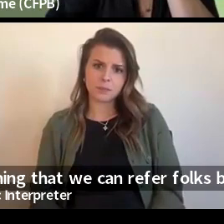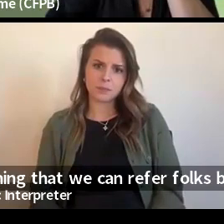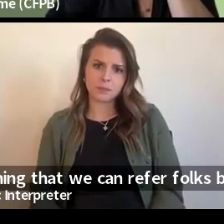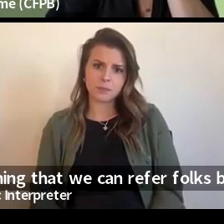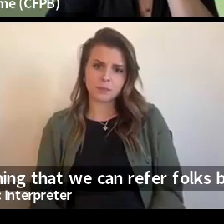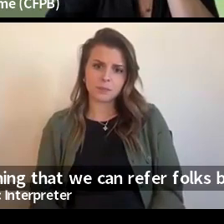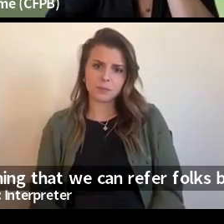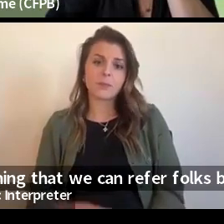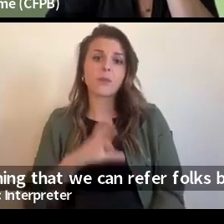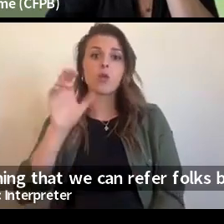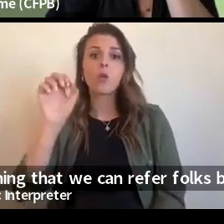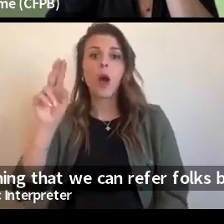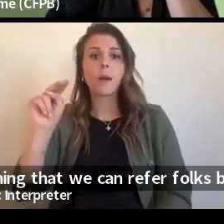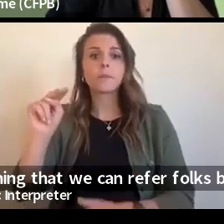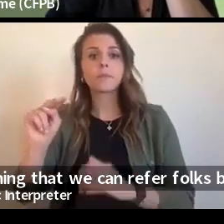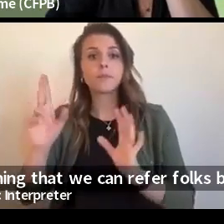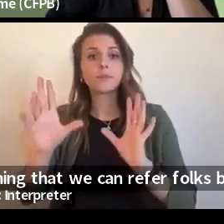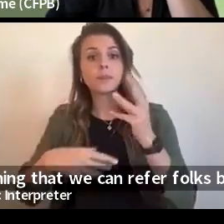I can chime in.